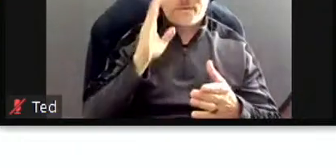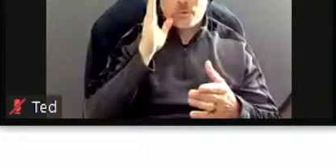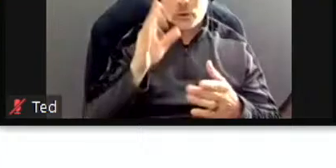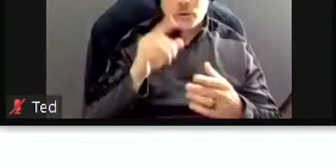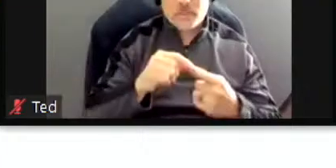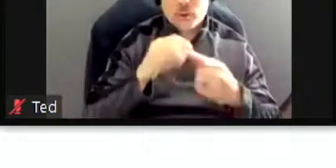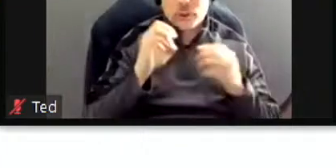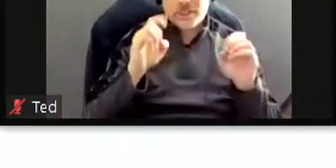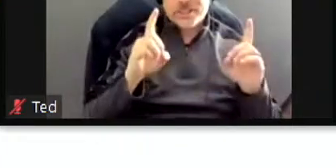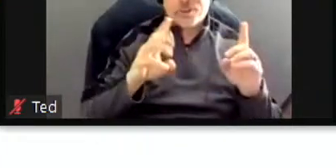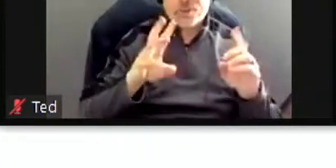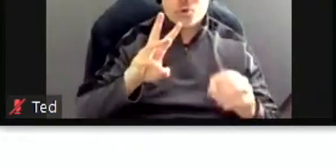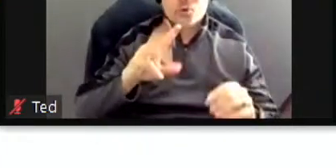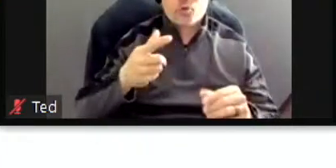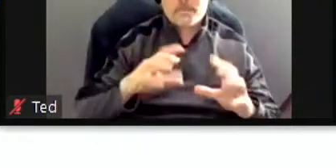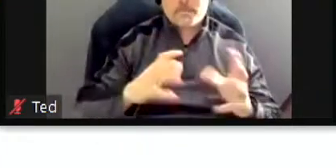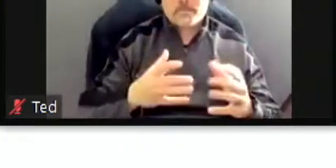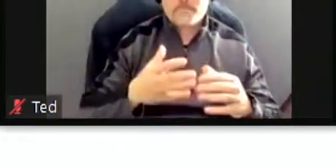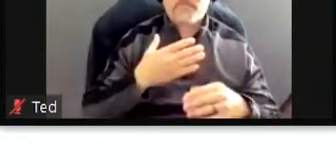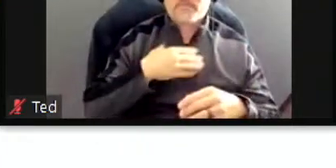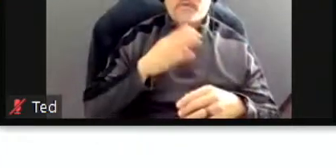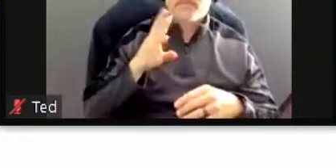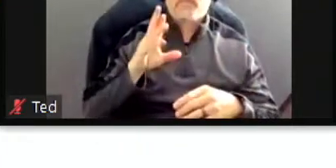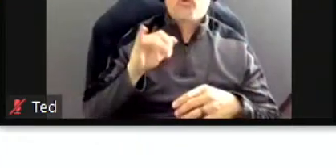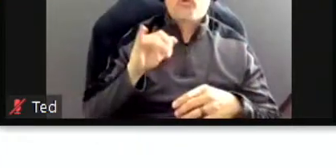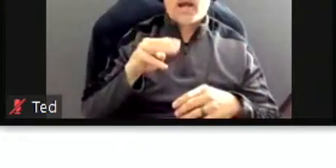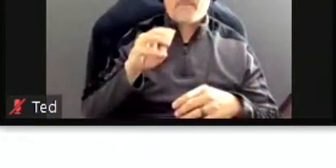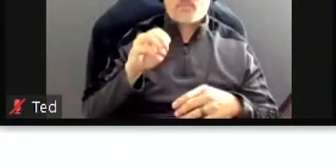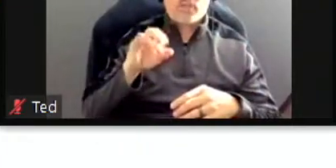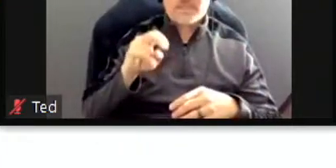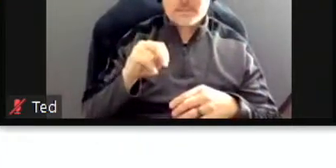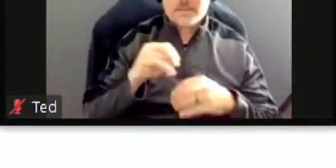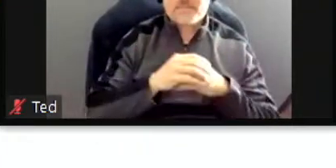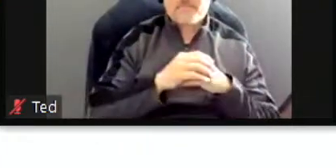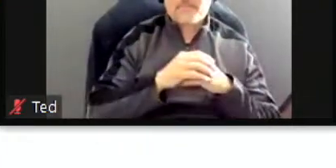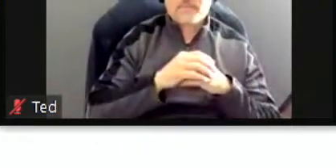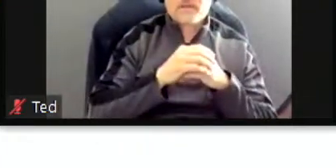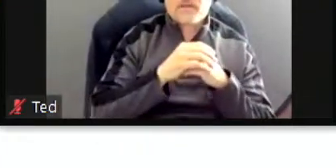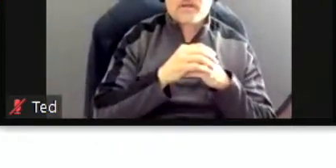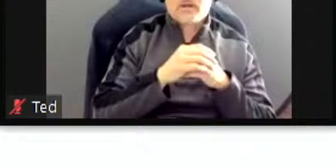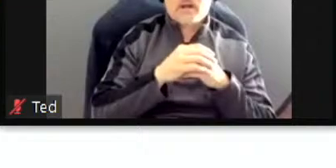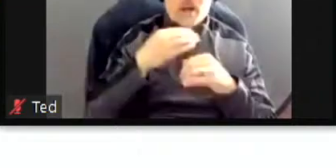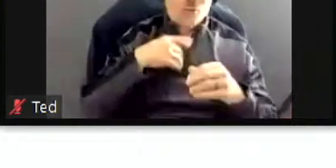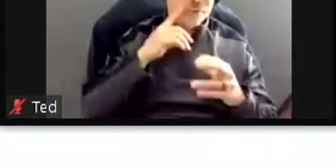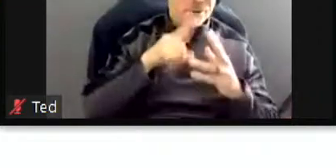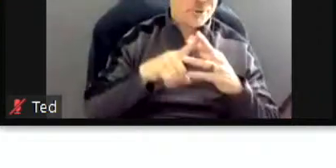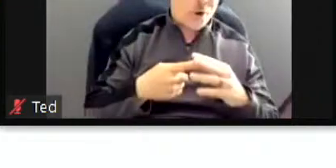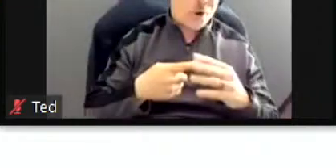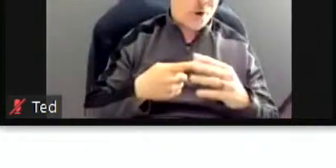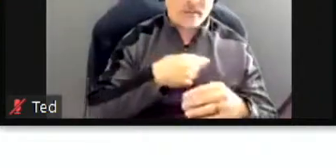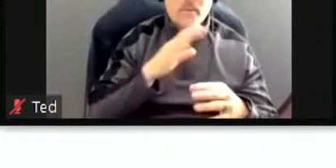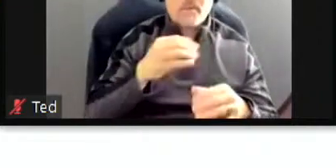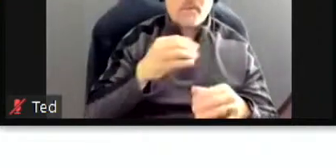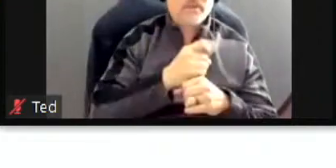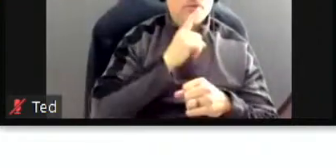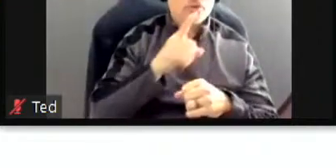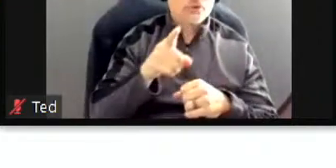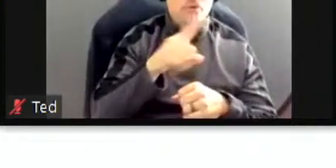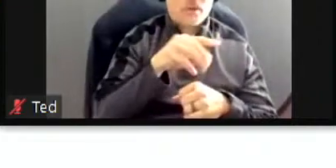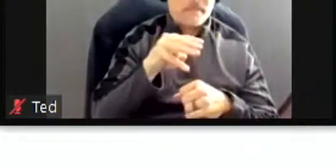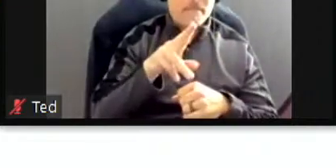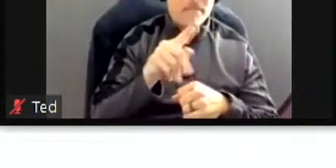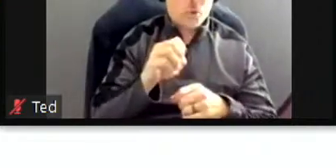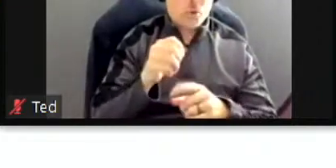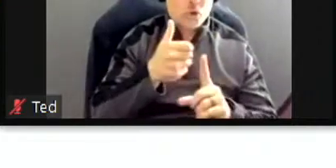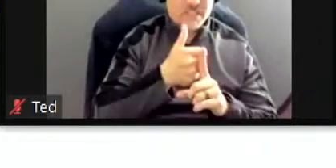7. My name is Dr. Brian Morrison, and I'll be kicking us off today. Please make sure you mute yourself upon entry and